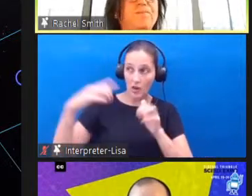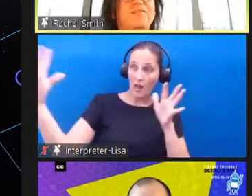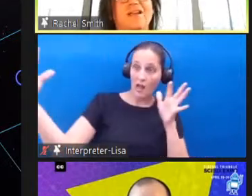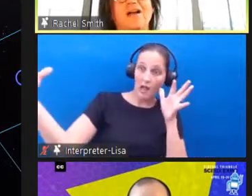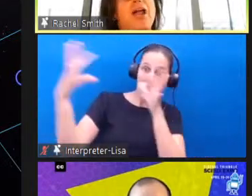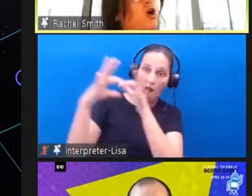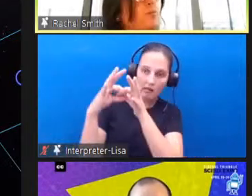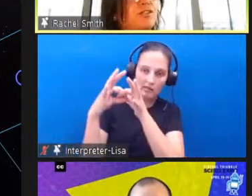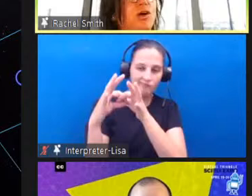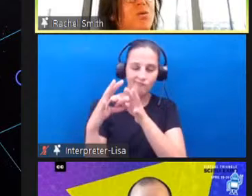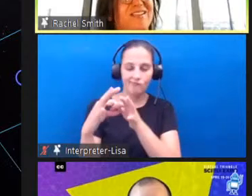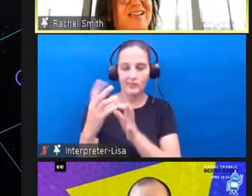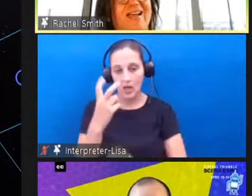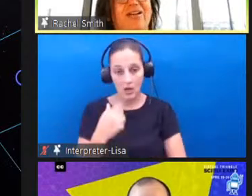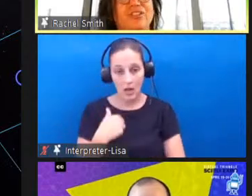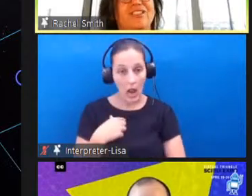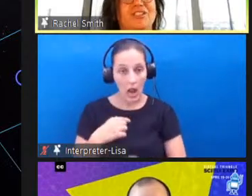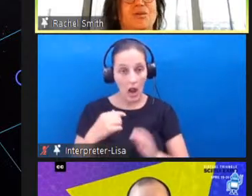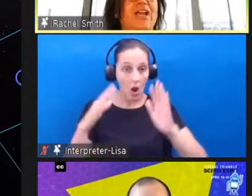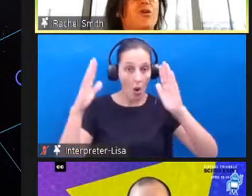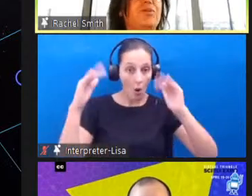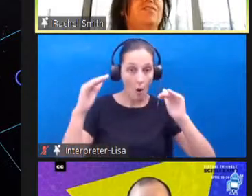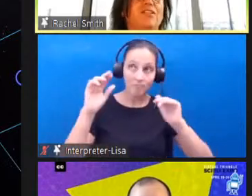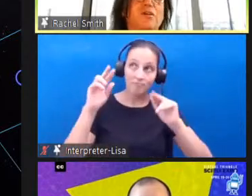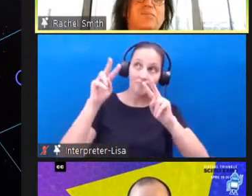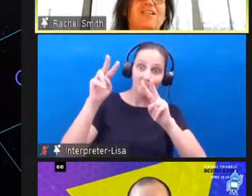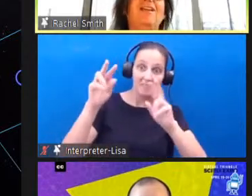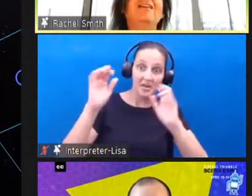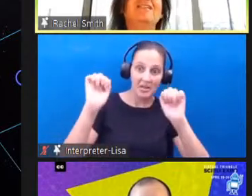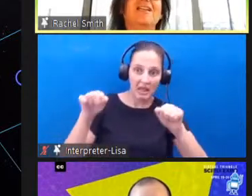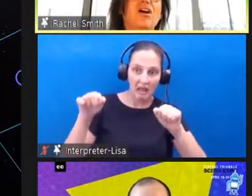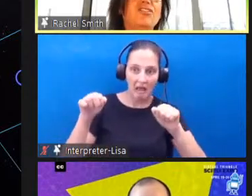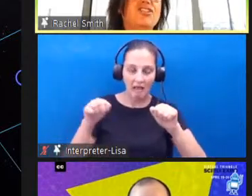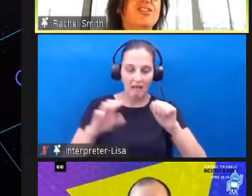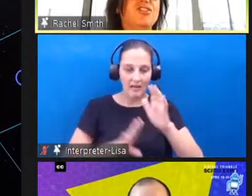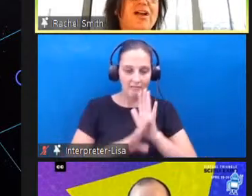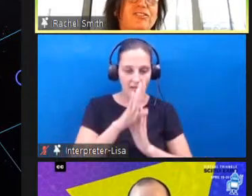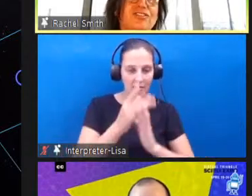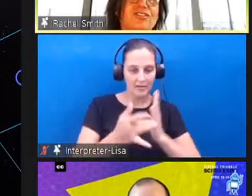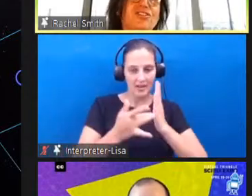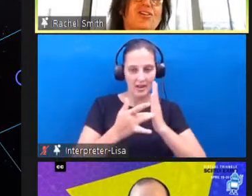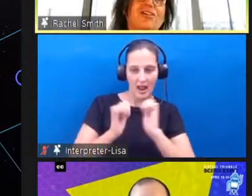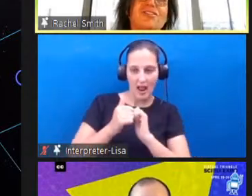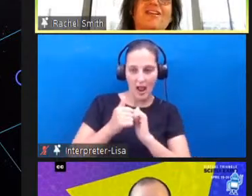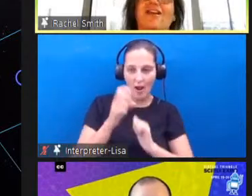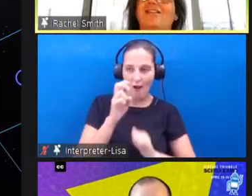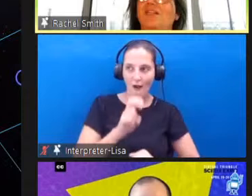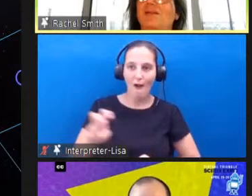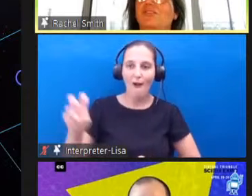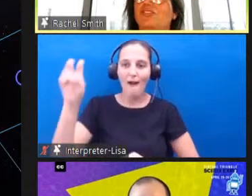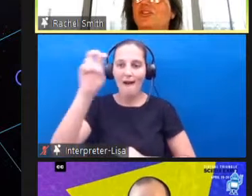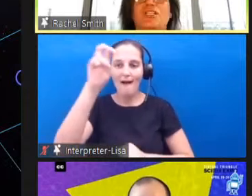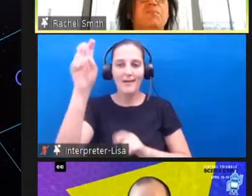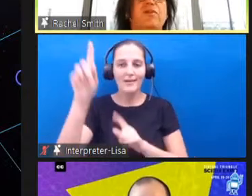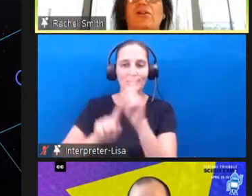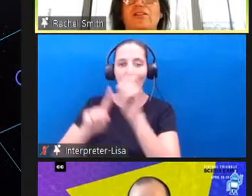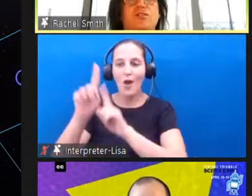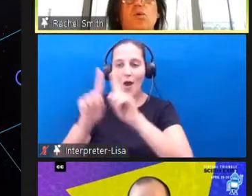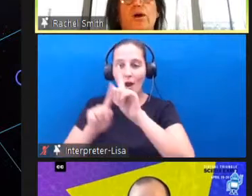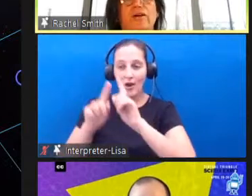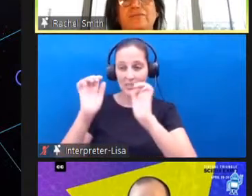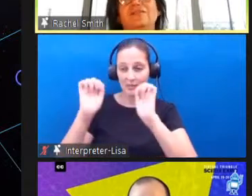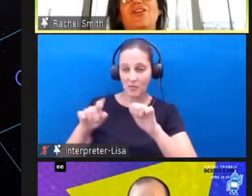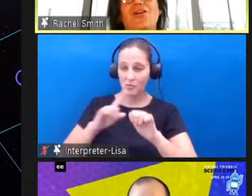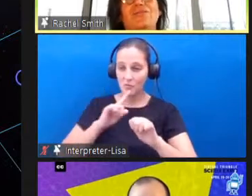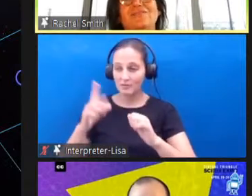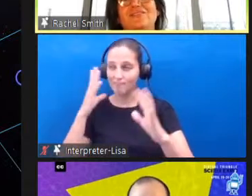remote. I hope so one day. I really do. I hope we develop the technology to travel to the stars and be able to experience